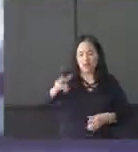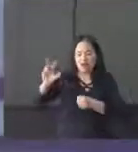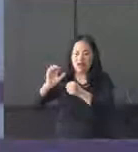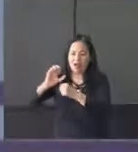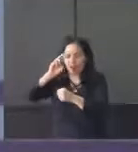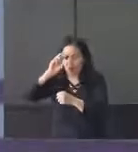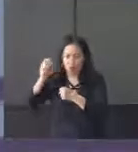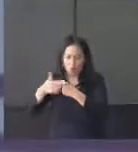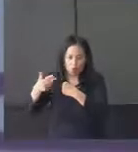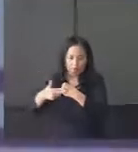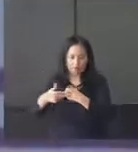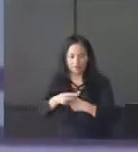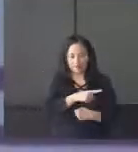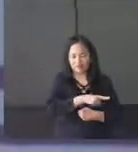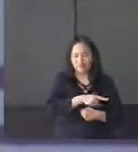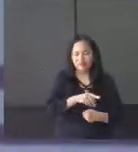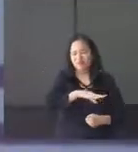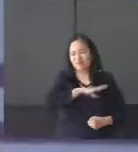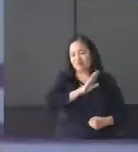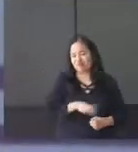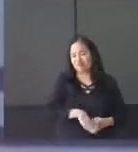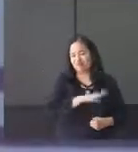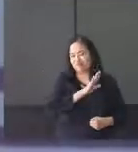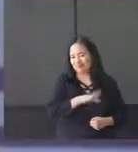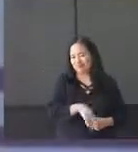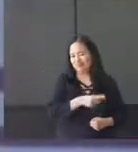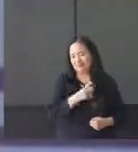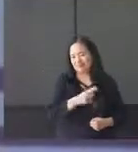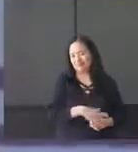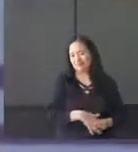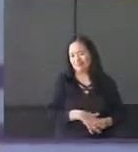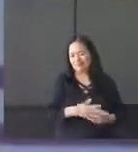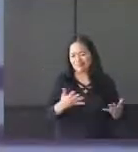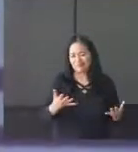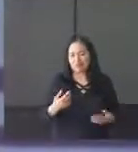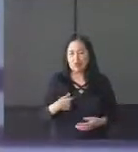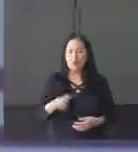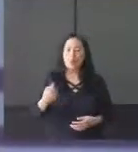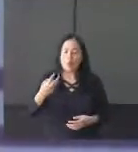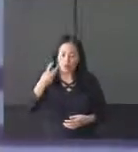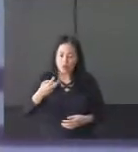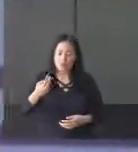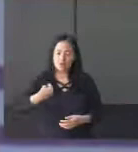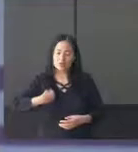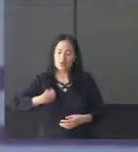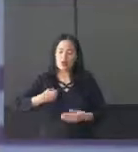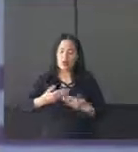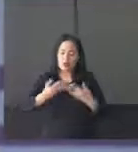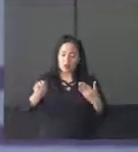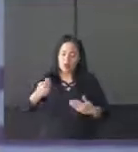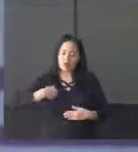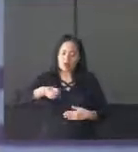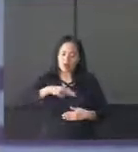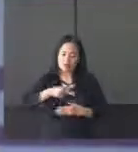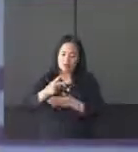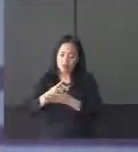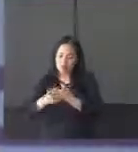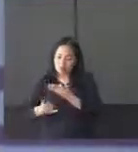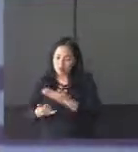2021. And we, as organization, are part of this project from the beginning, and